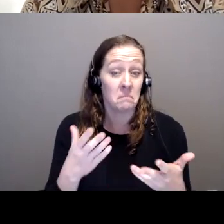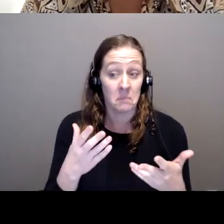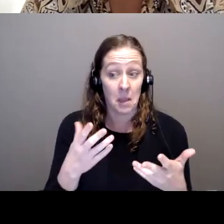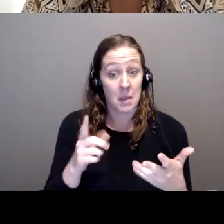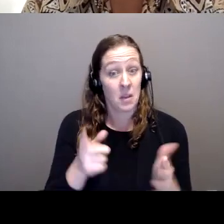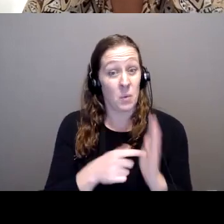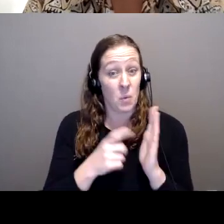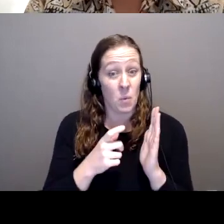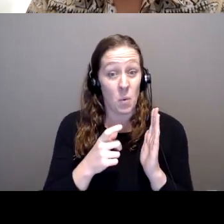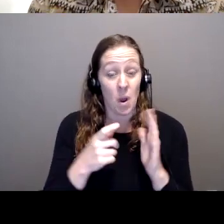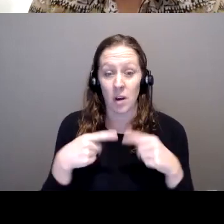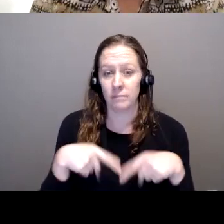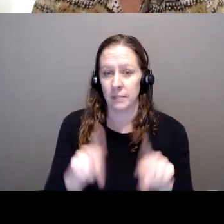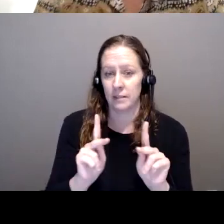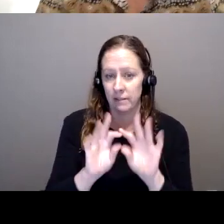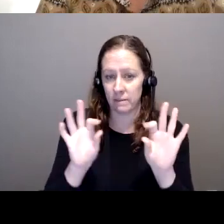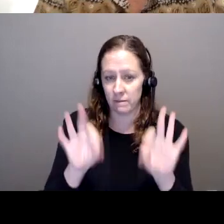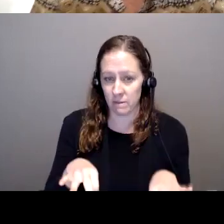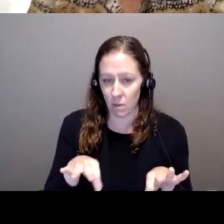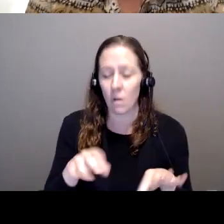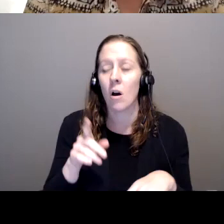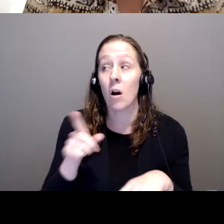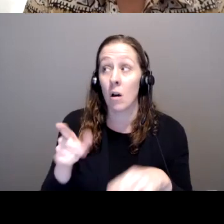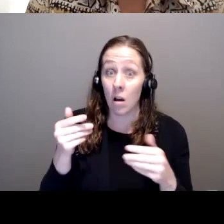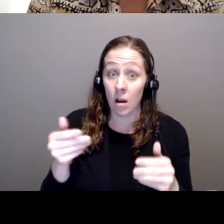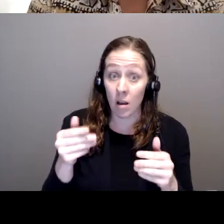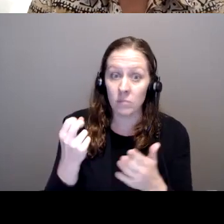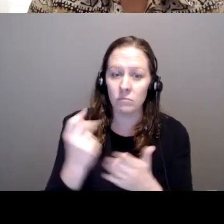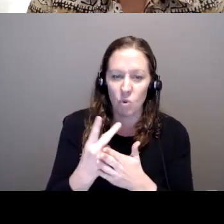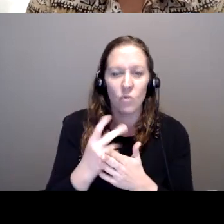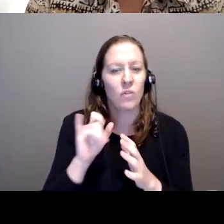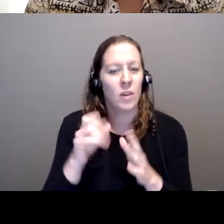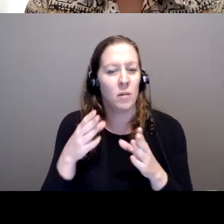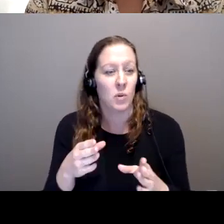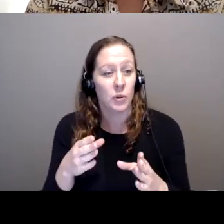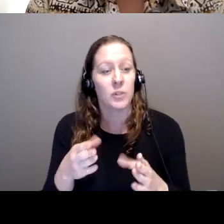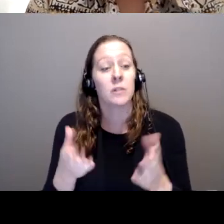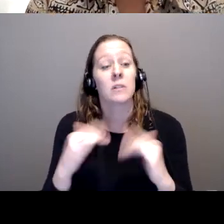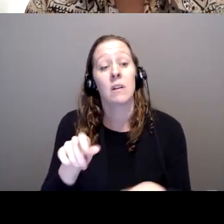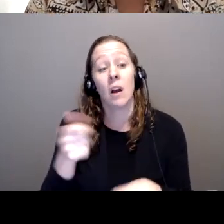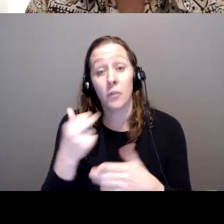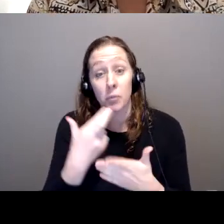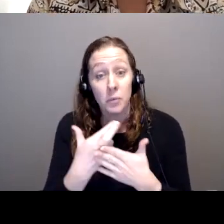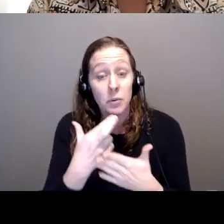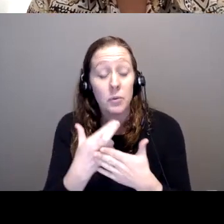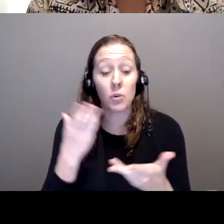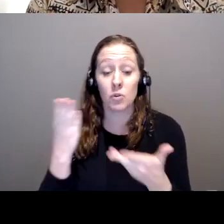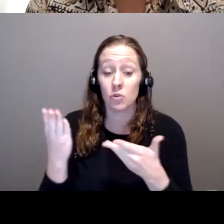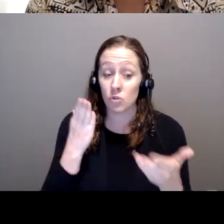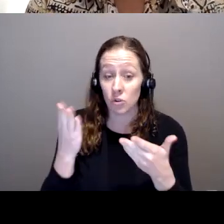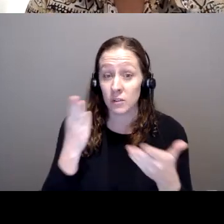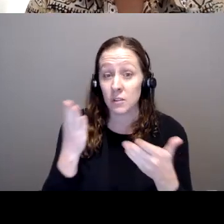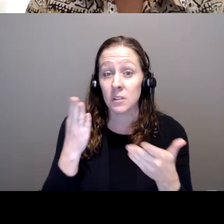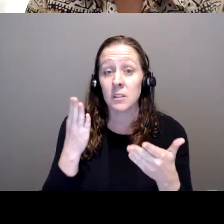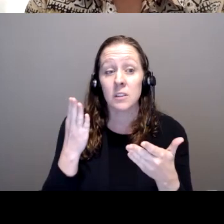we would also be identifying possible other resources or services. Could be